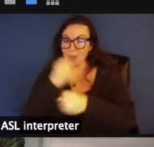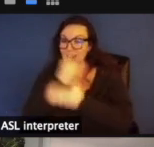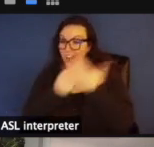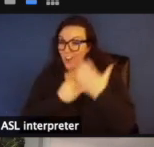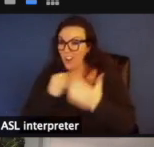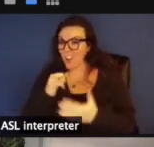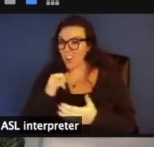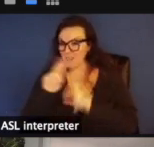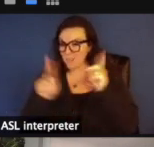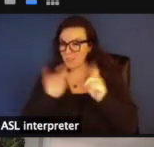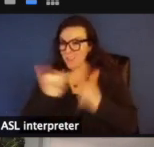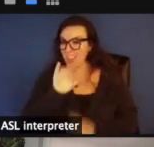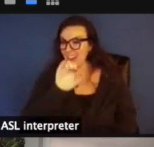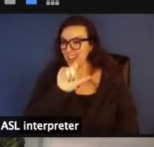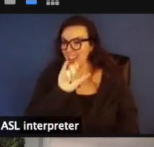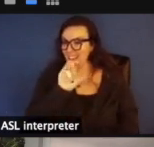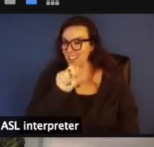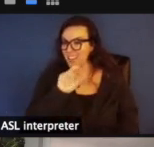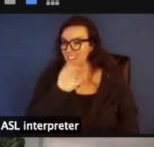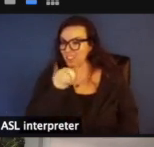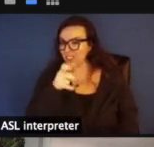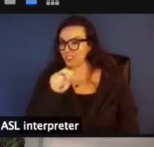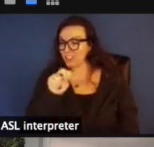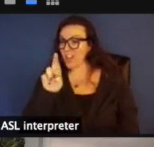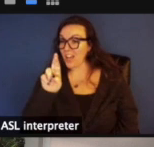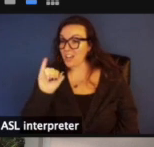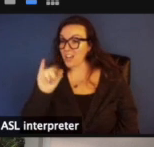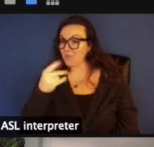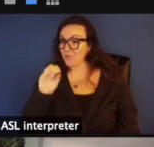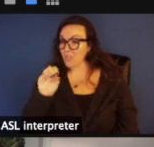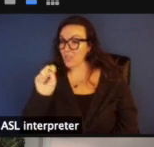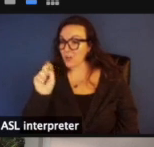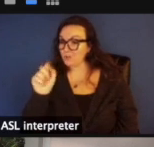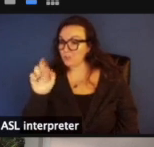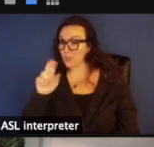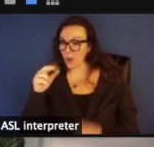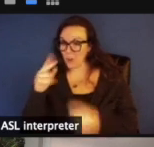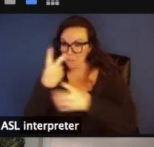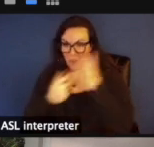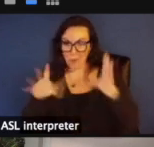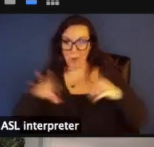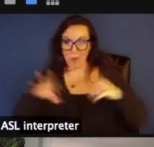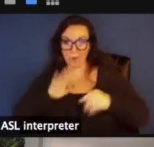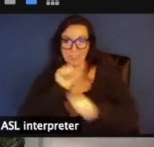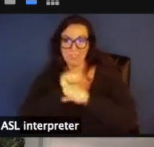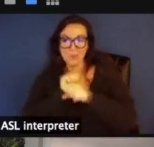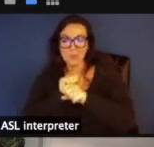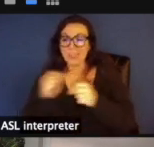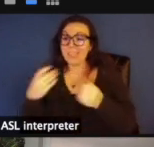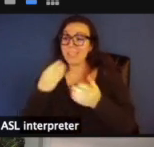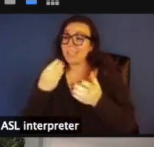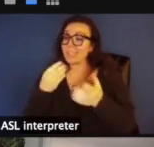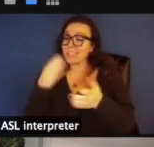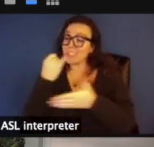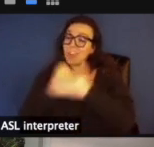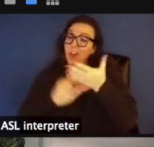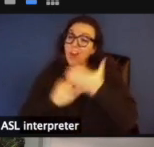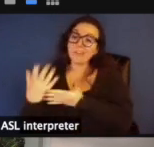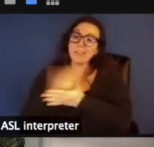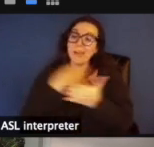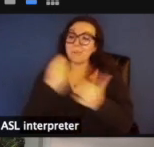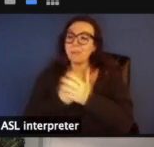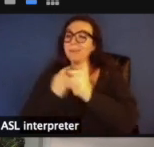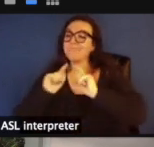often donates his work to organizations to raise funds for charities. And so our first person, right, he